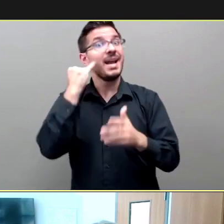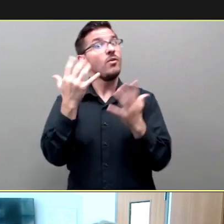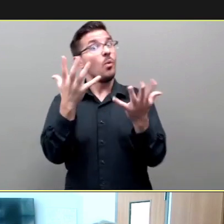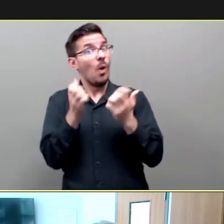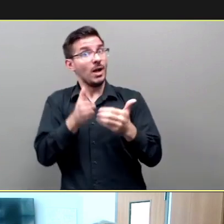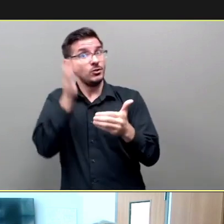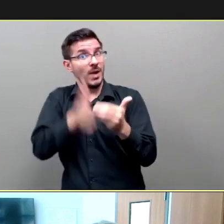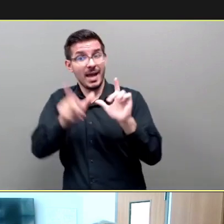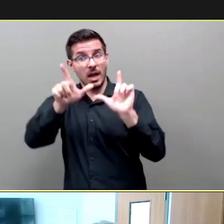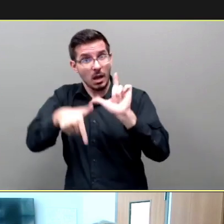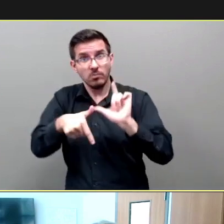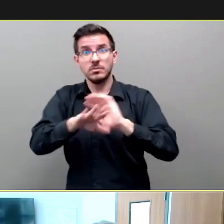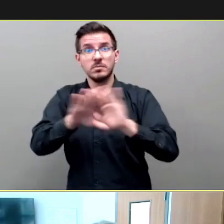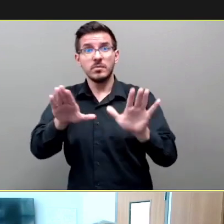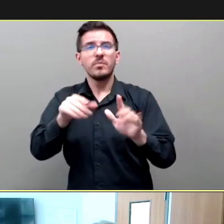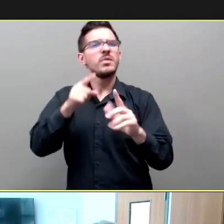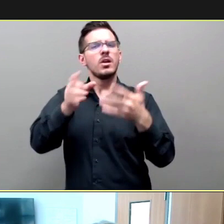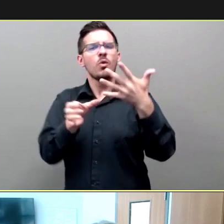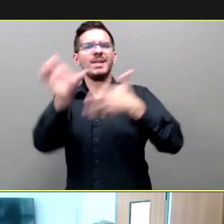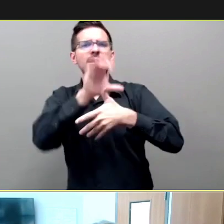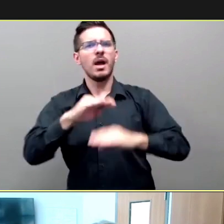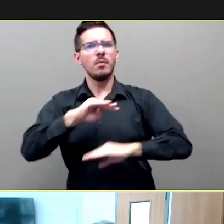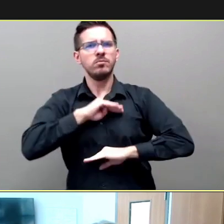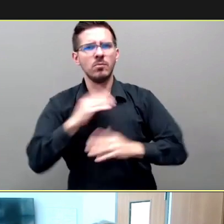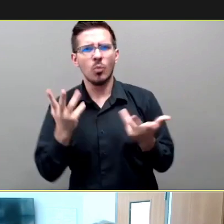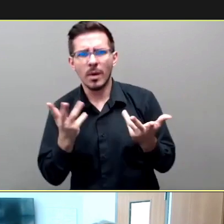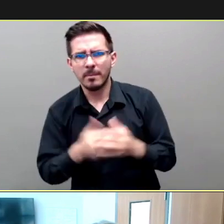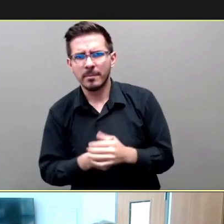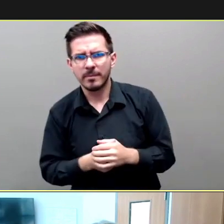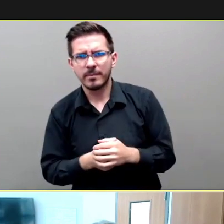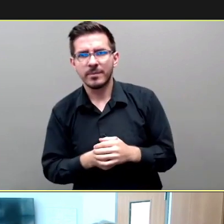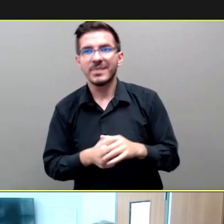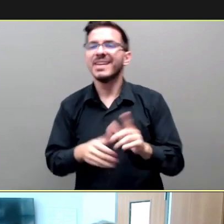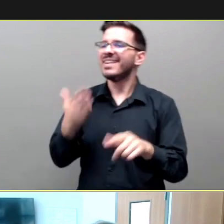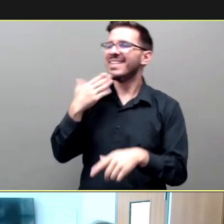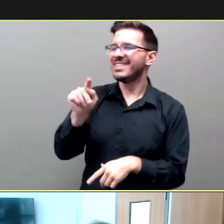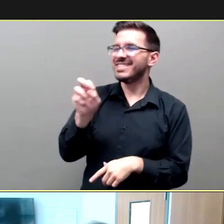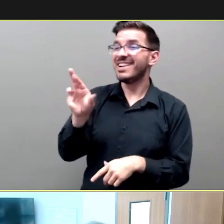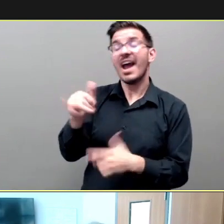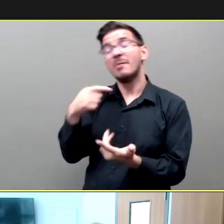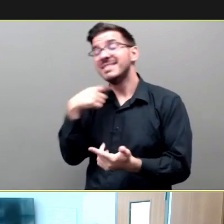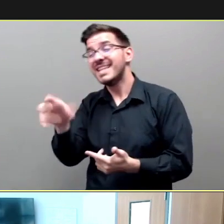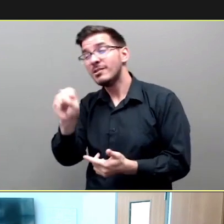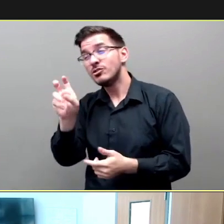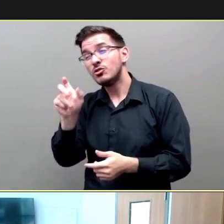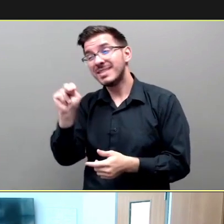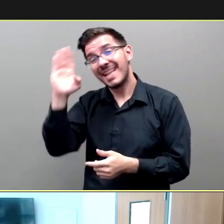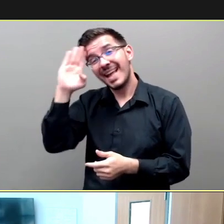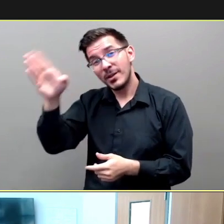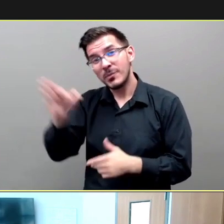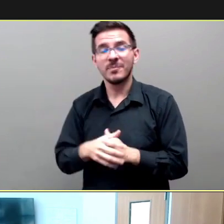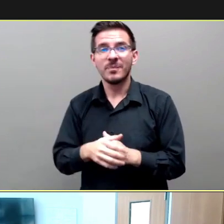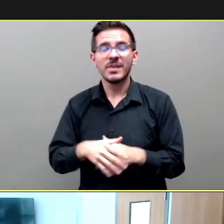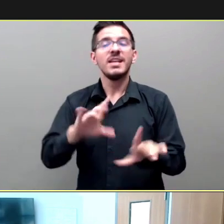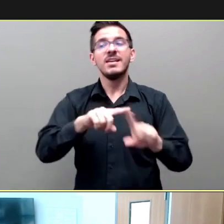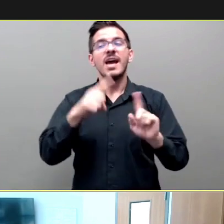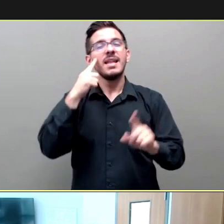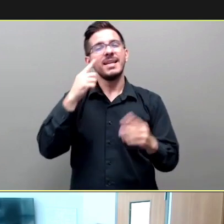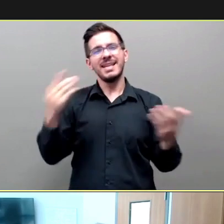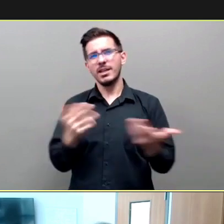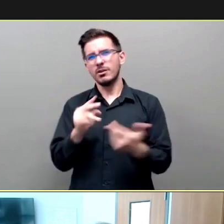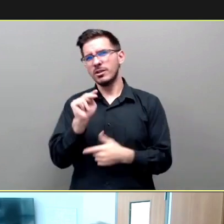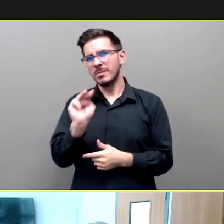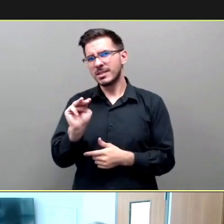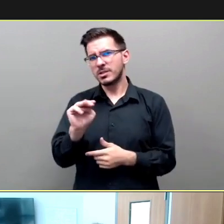Great question. Thanks for asking it. Say hi to Susan for us. I think in New Mexico, because we have